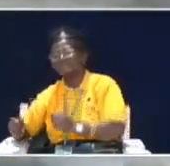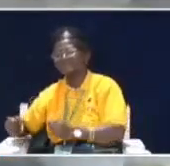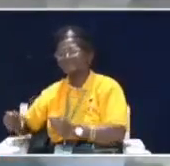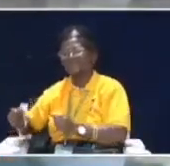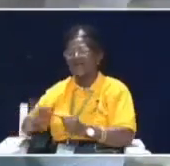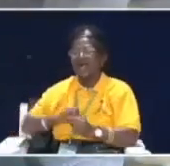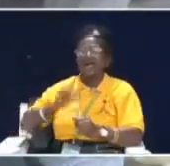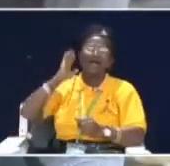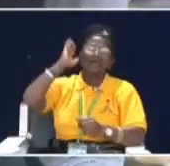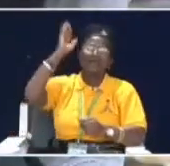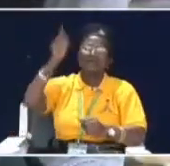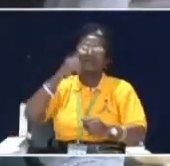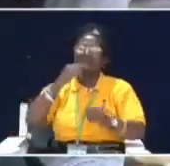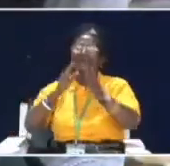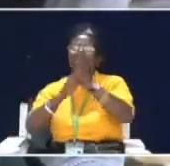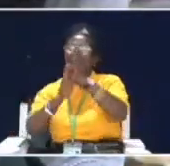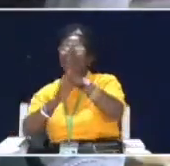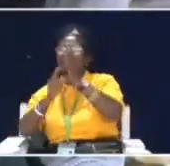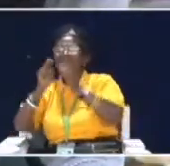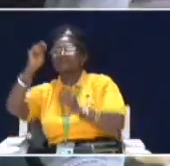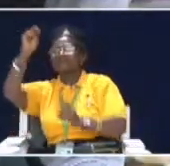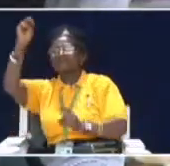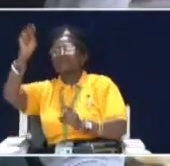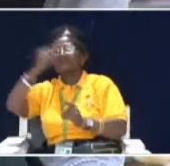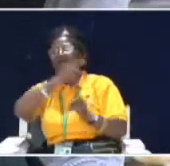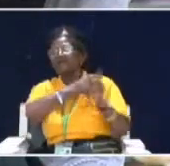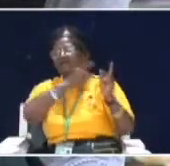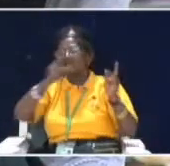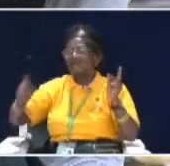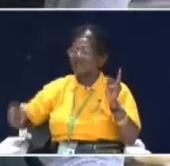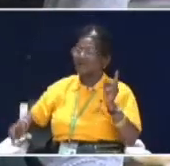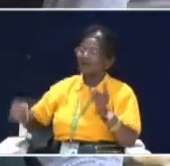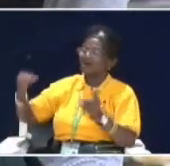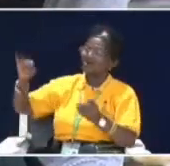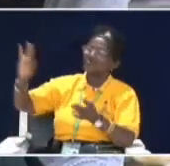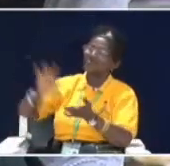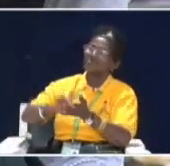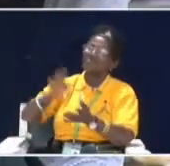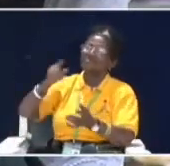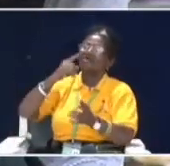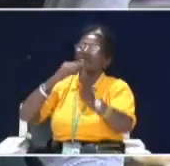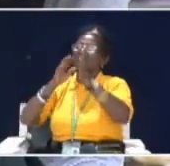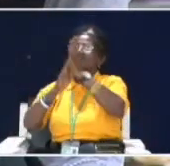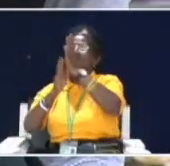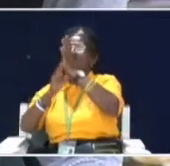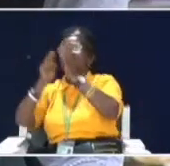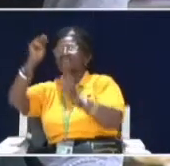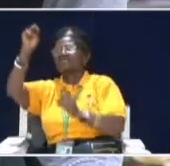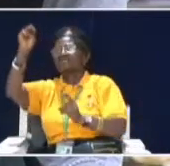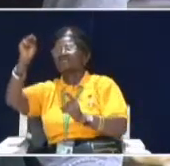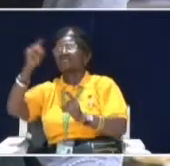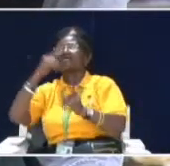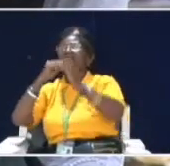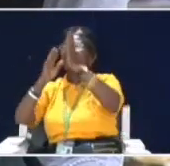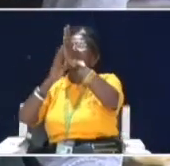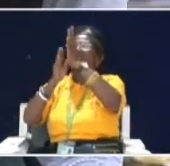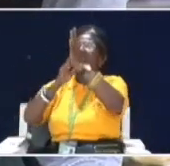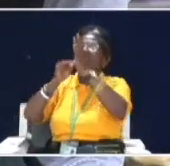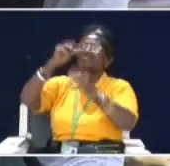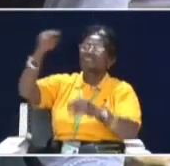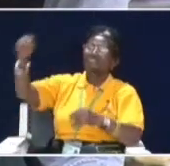amen. I will praise him, King of glory, praise him. Praise